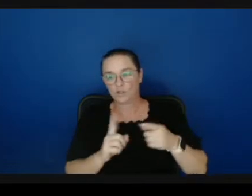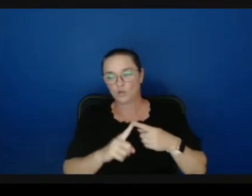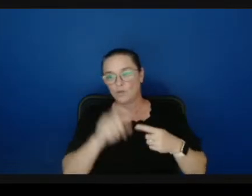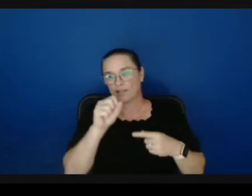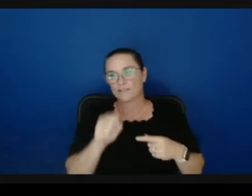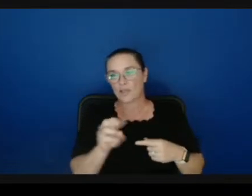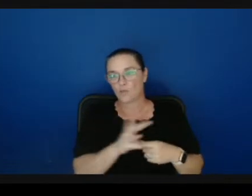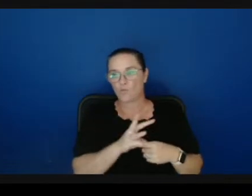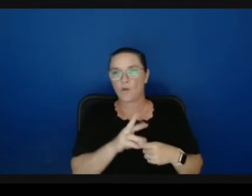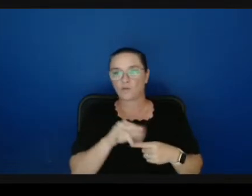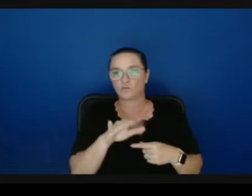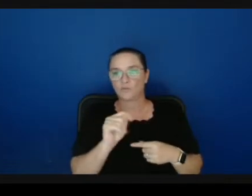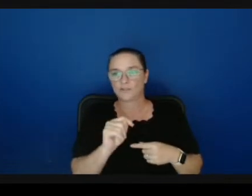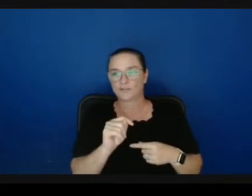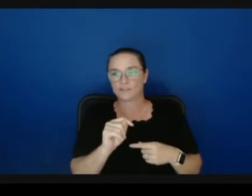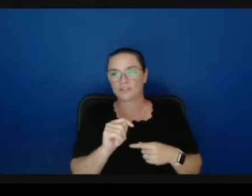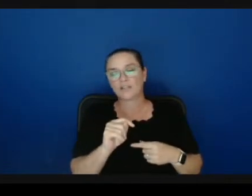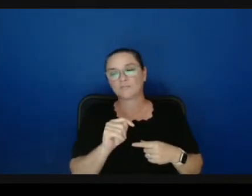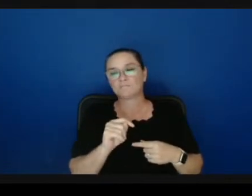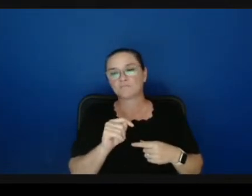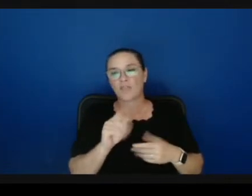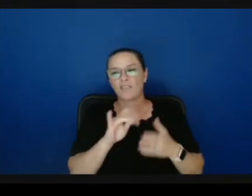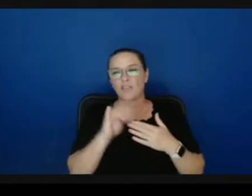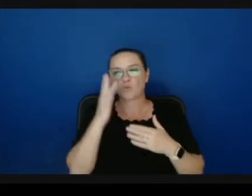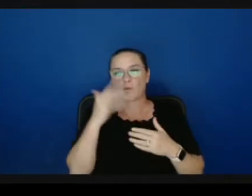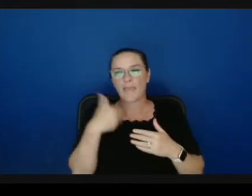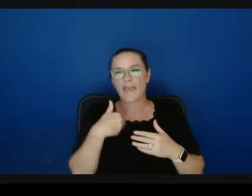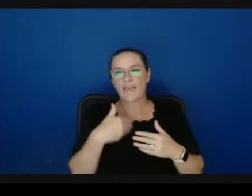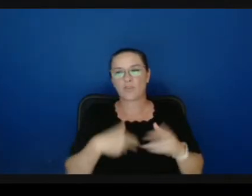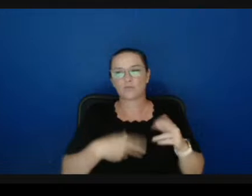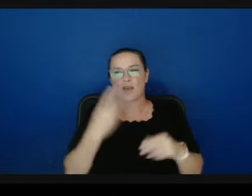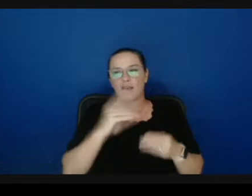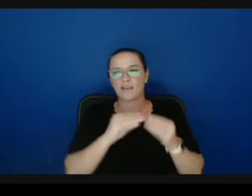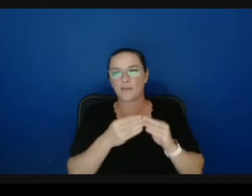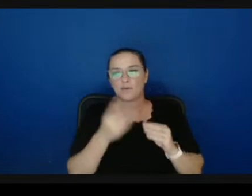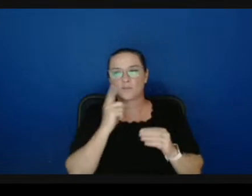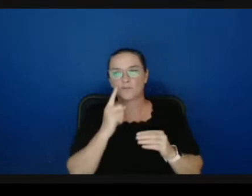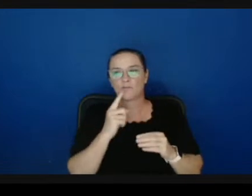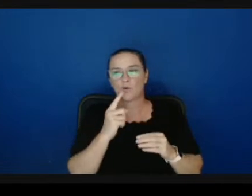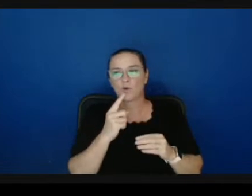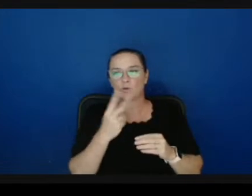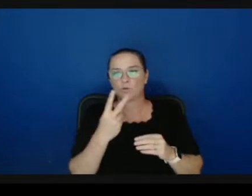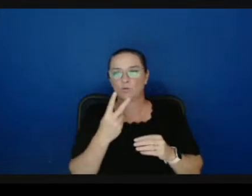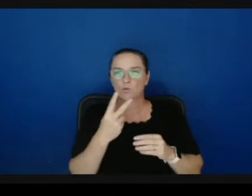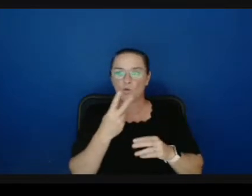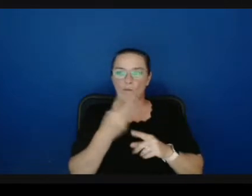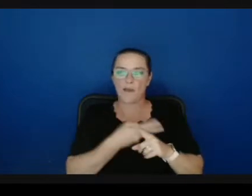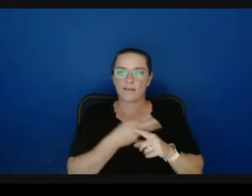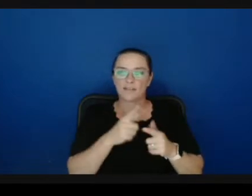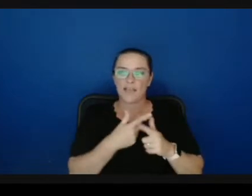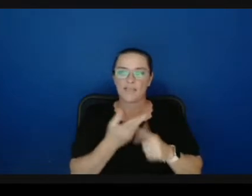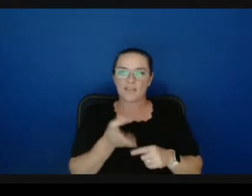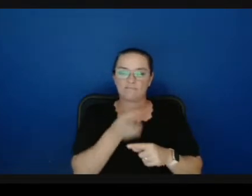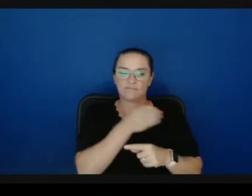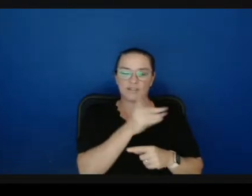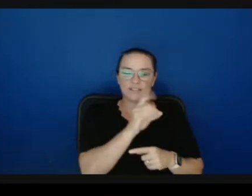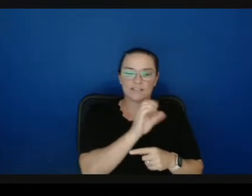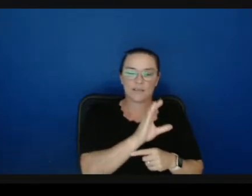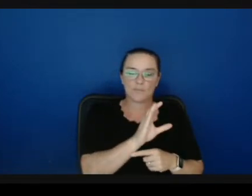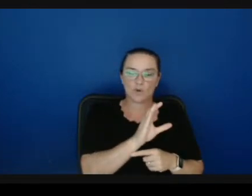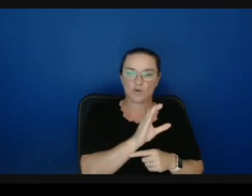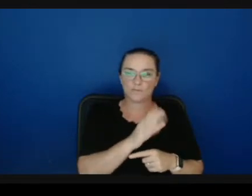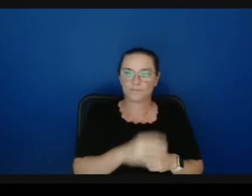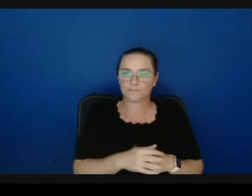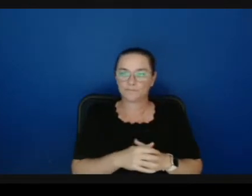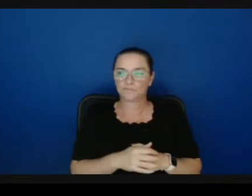high months of earthquakes here, about 3,000 earthquakes in those 2 months. And in December, that previous year.